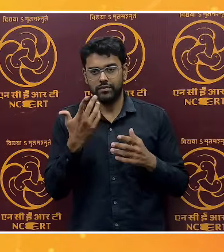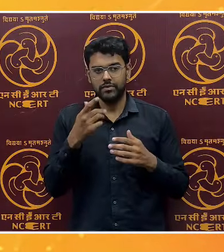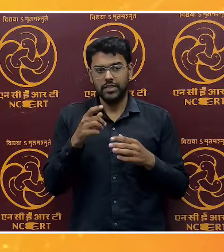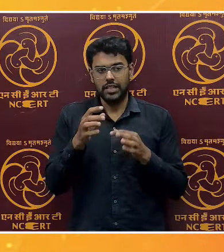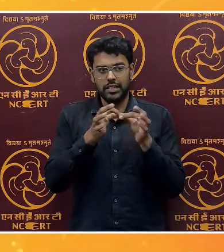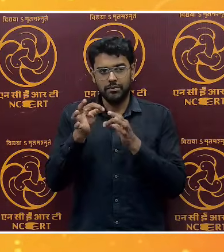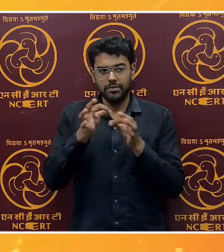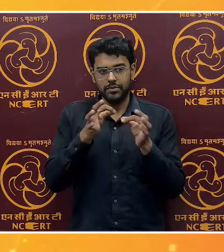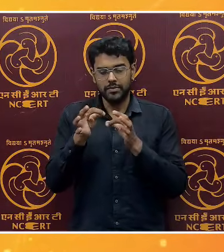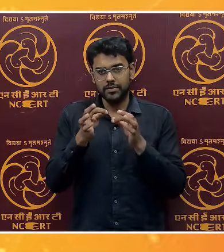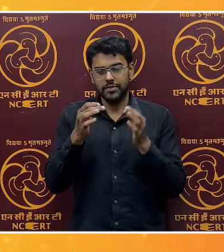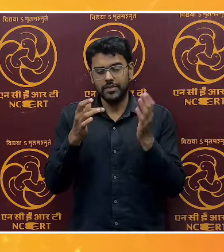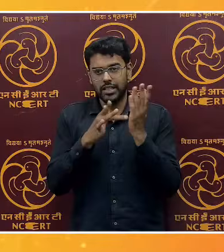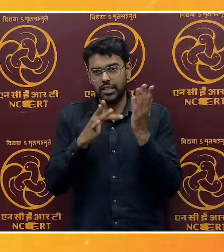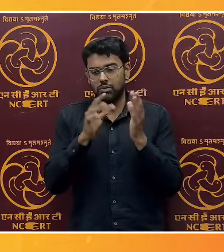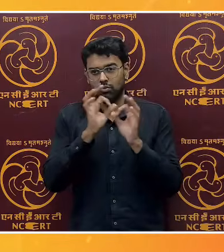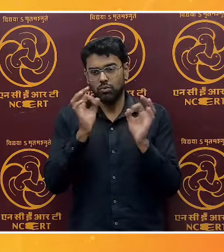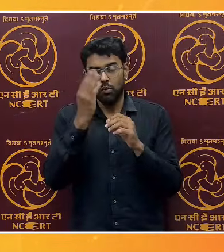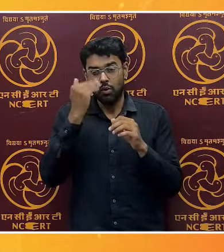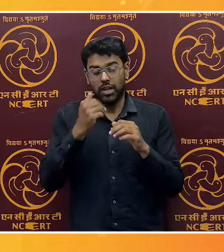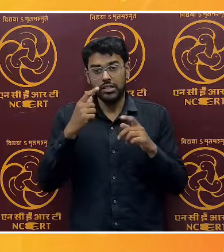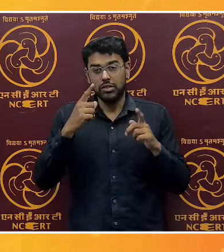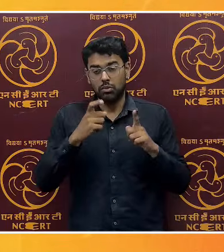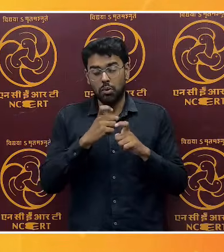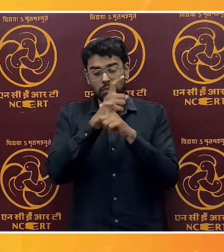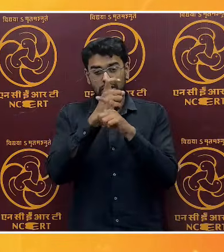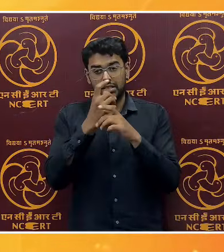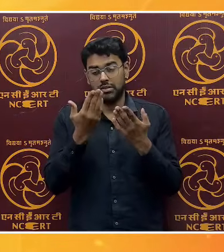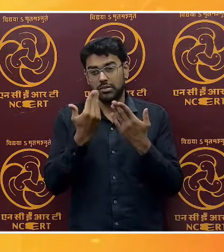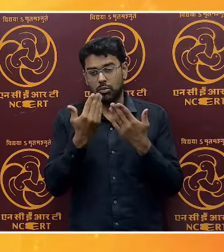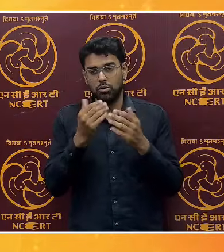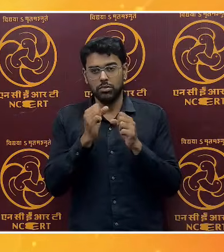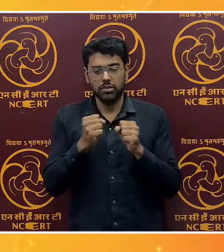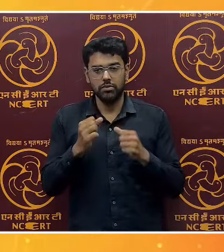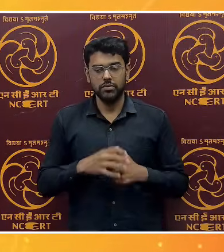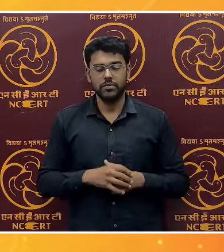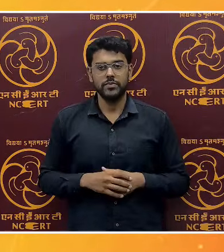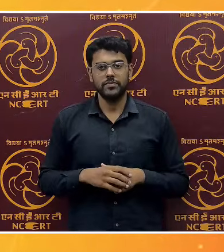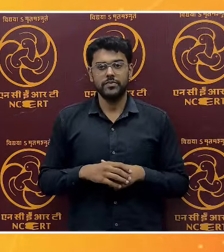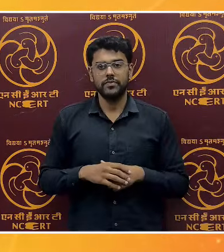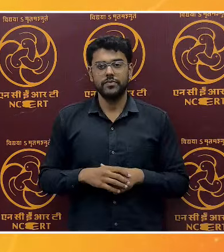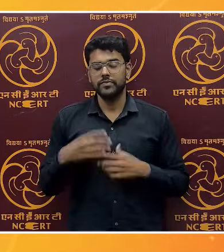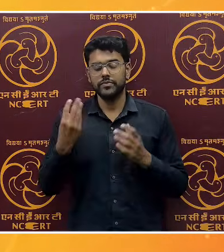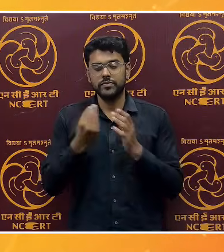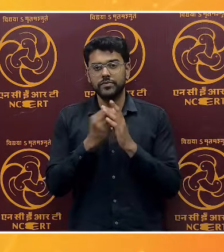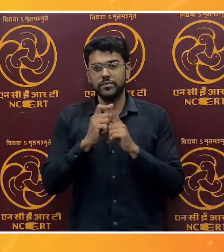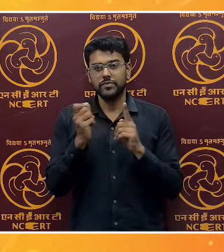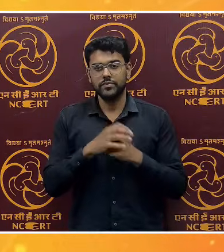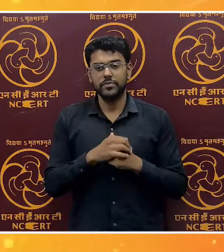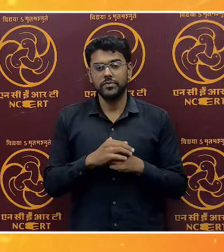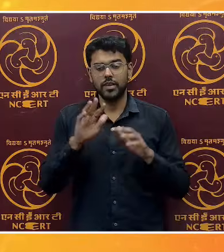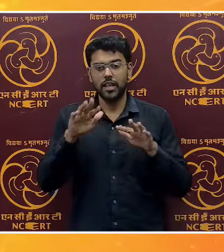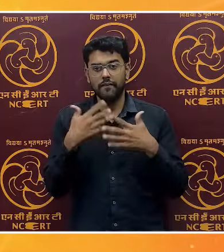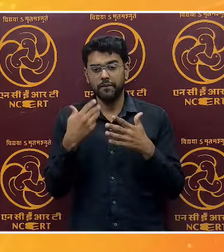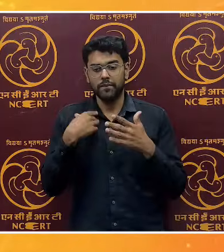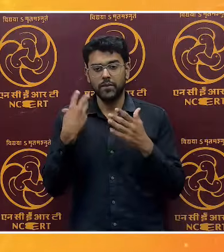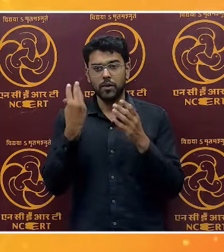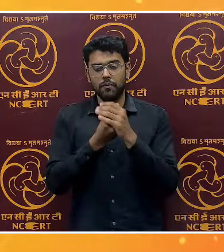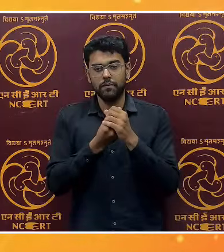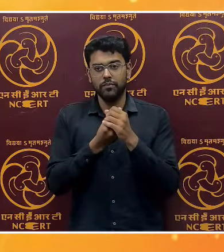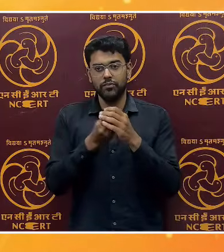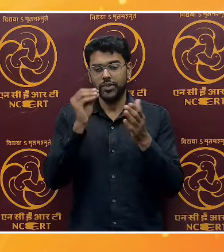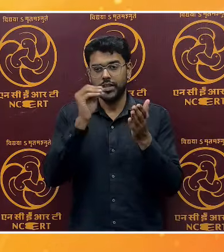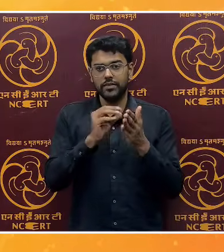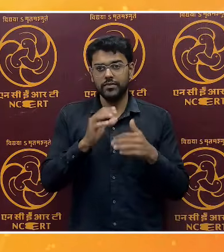explaining you the technical things, because it would be very Right. Yeah, so what we do, we just how we import the files.